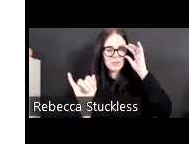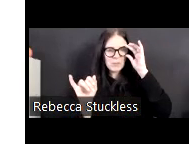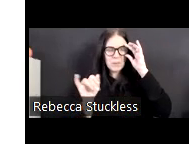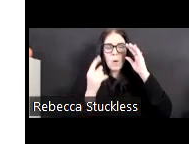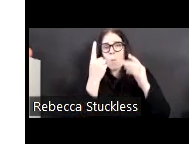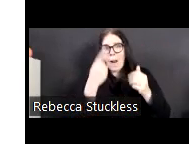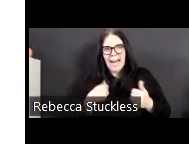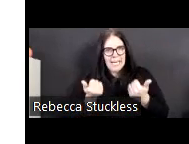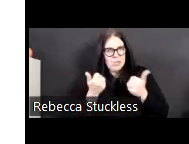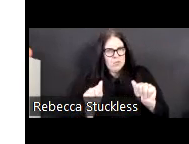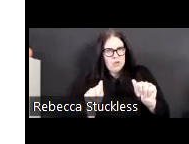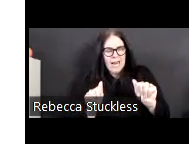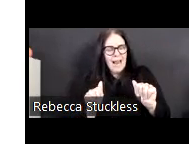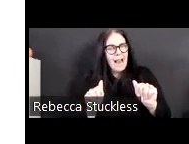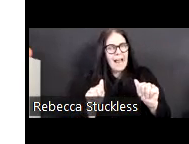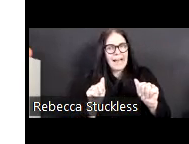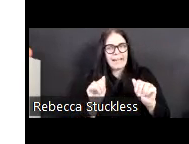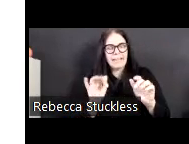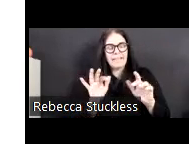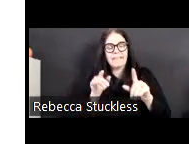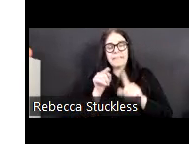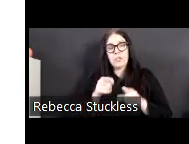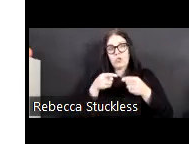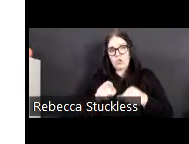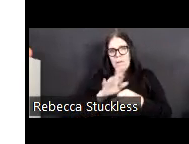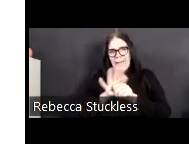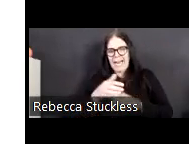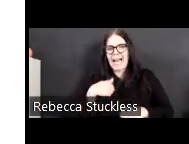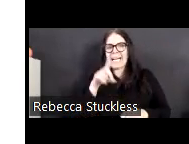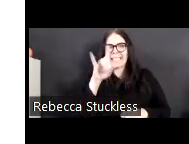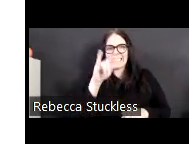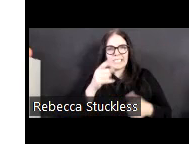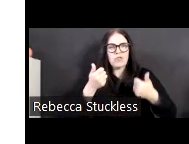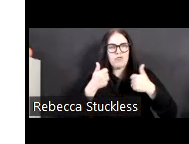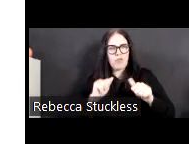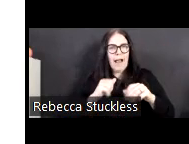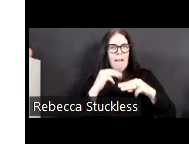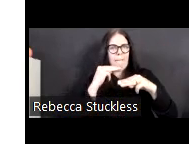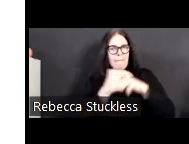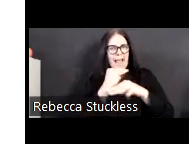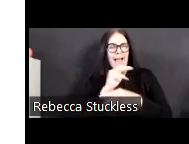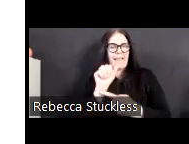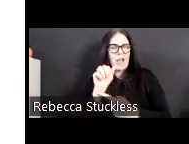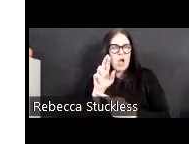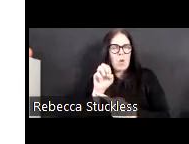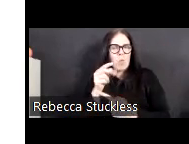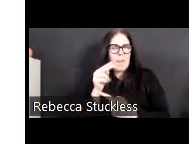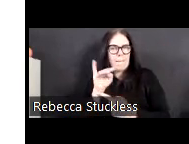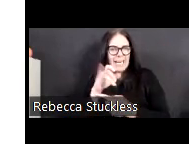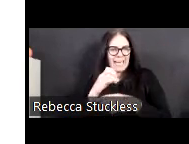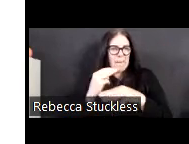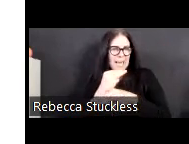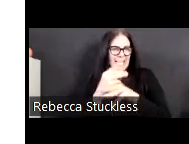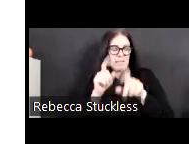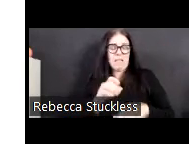to do is during the pandemic, is I tried to do an arithmetic mathematics task. It was a